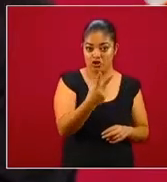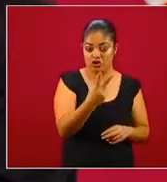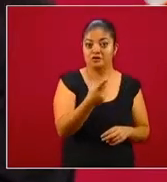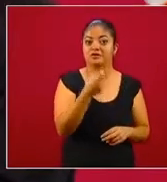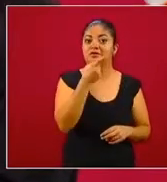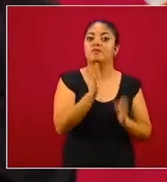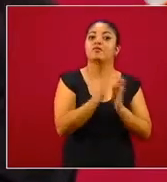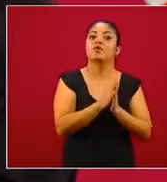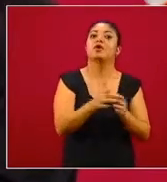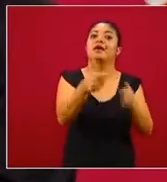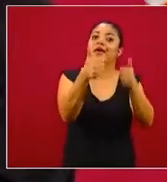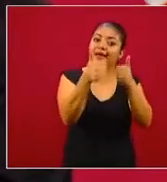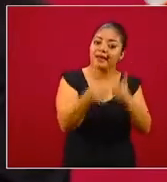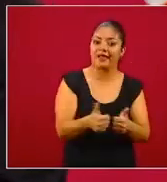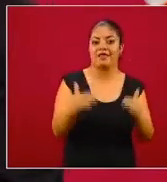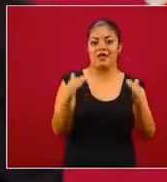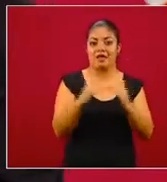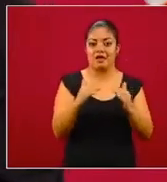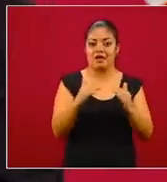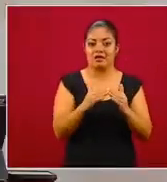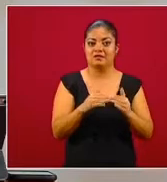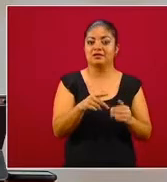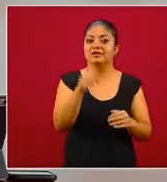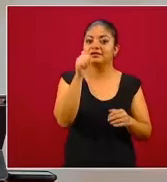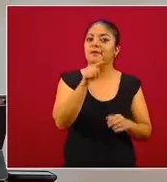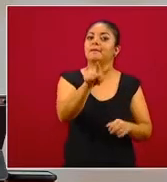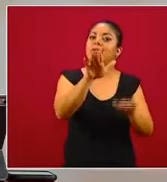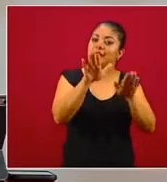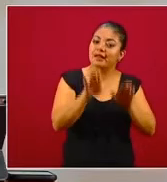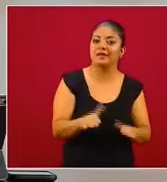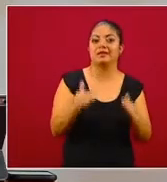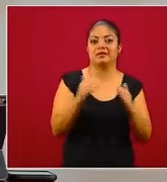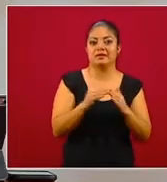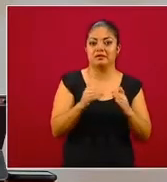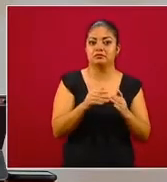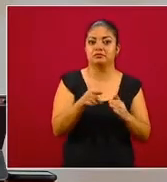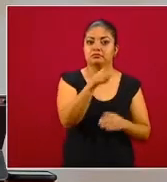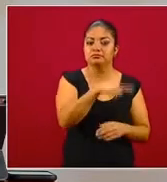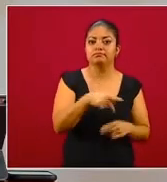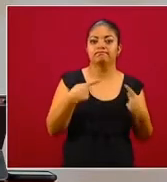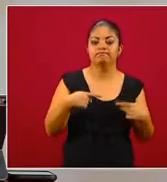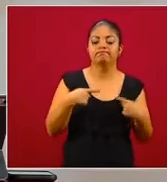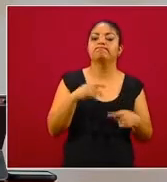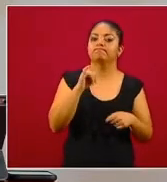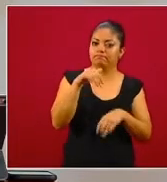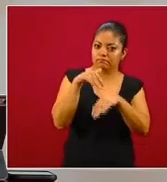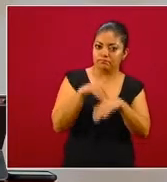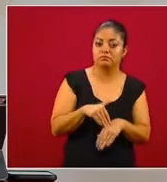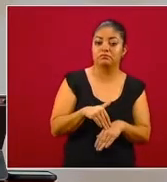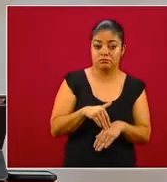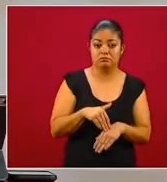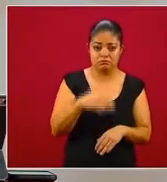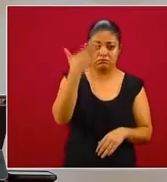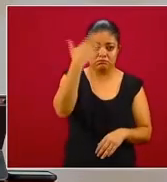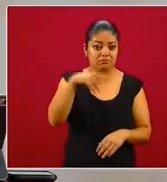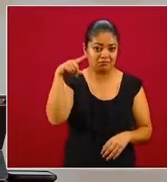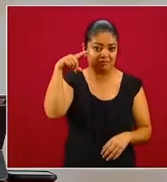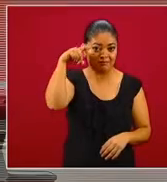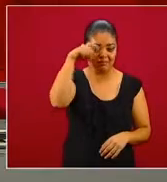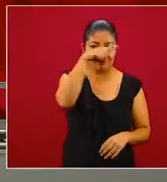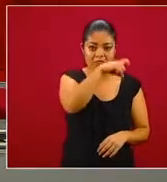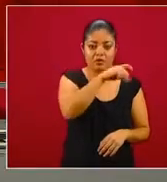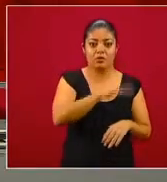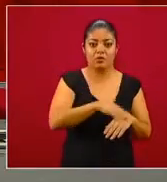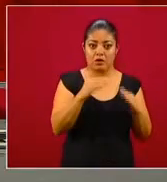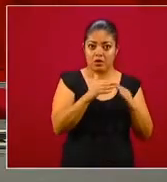en casa. Todos stay estos at días que home. hemos Every enfatizado day we have quédate en casa emphasized y que se this. han quedado en casa, a pesar de las grandes Besides dificultades que implica